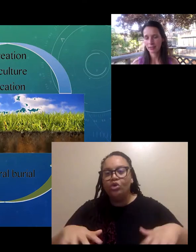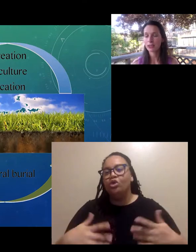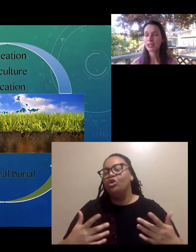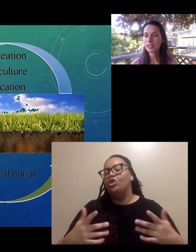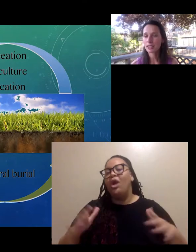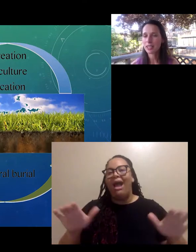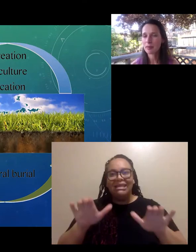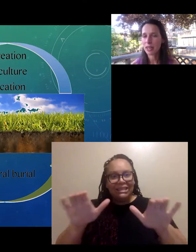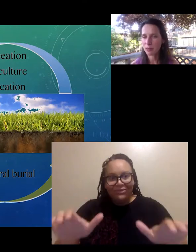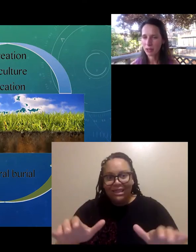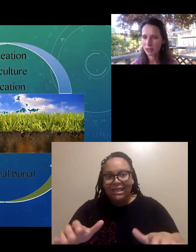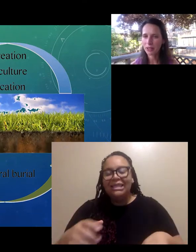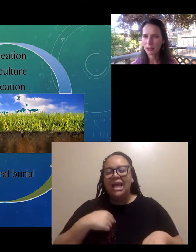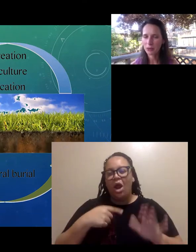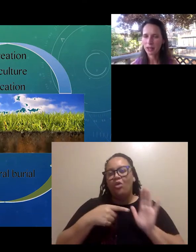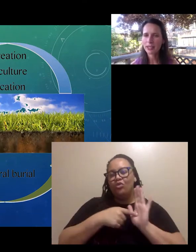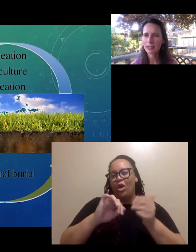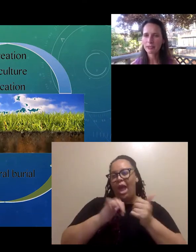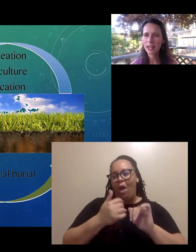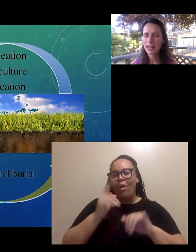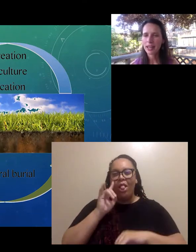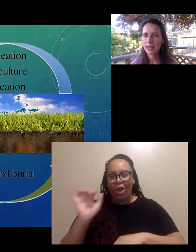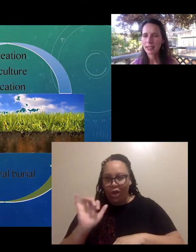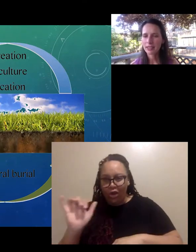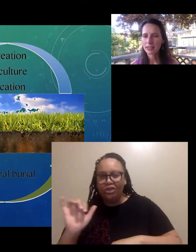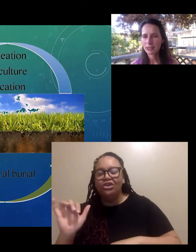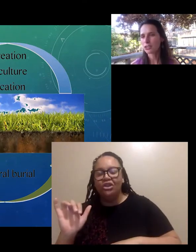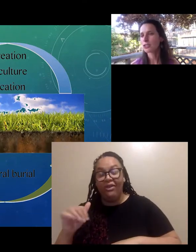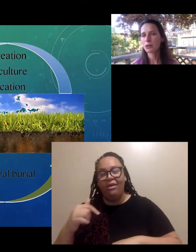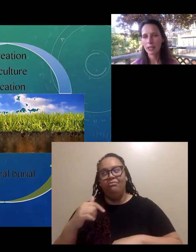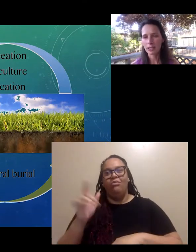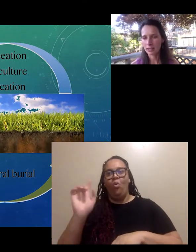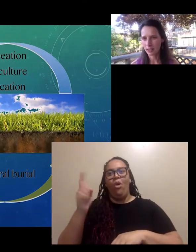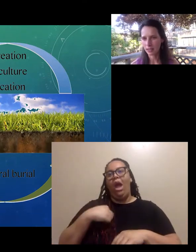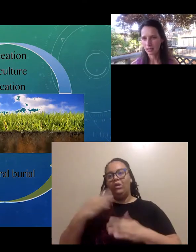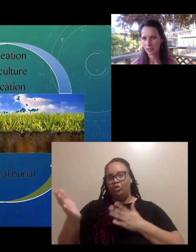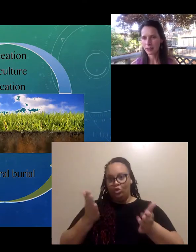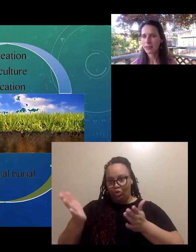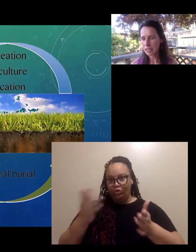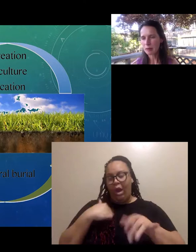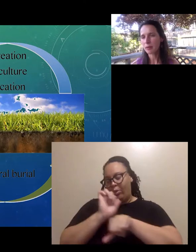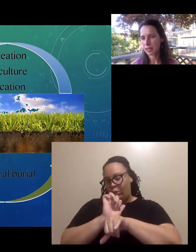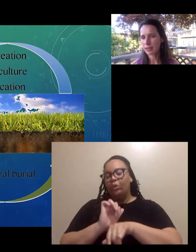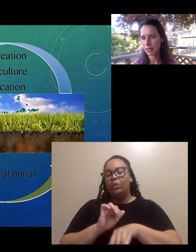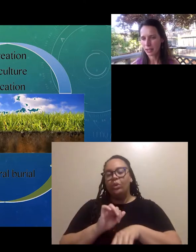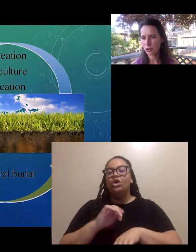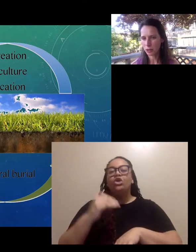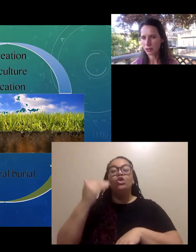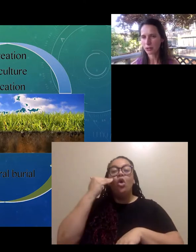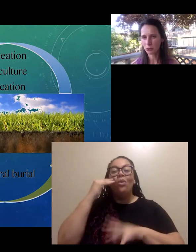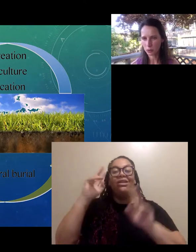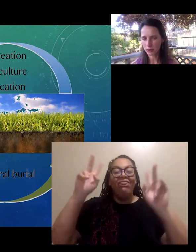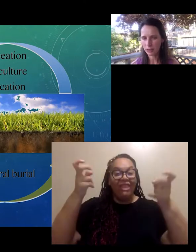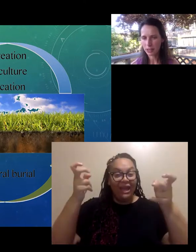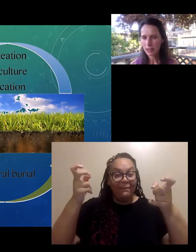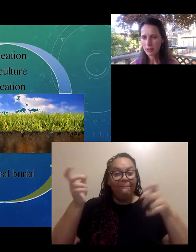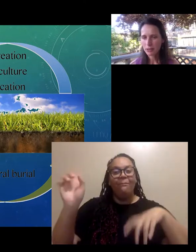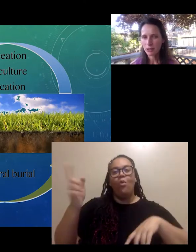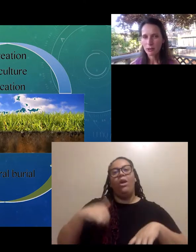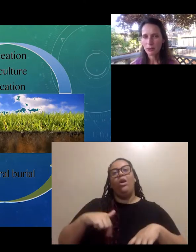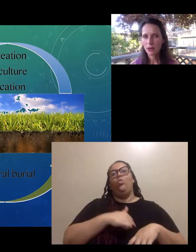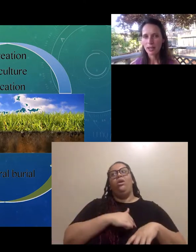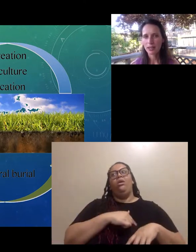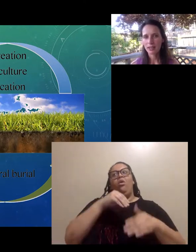looks at the burial ground where I serve. And just know that it's a theme in the natural burial world.